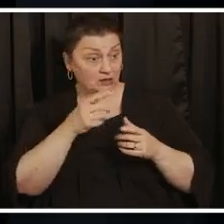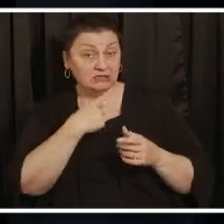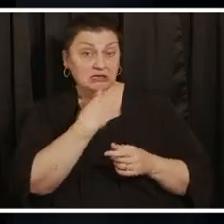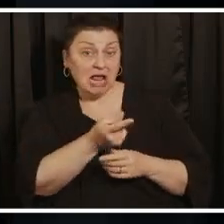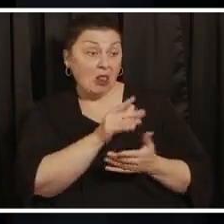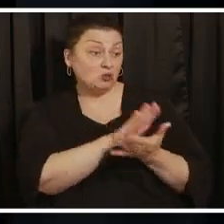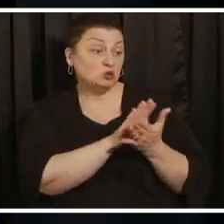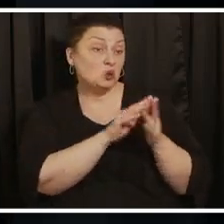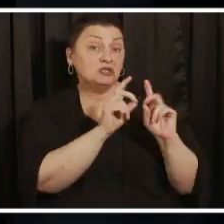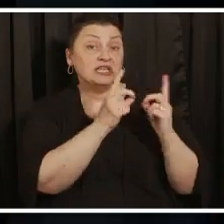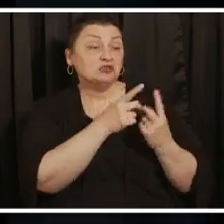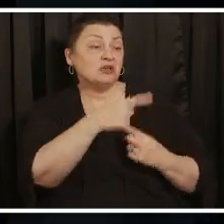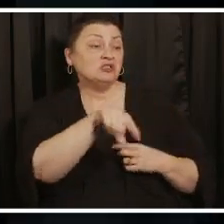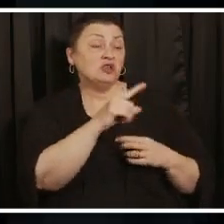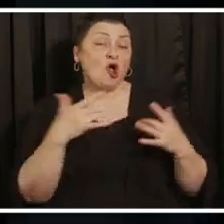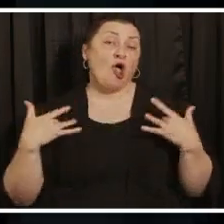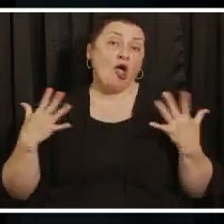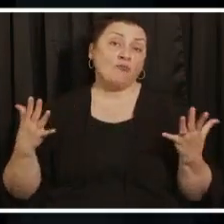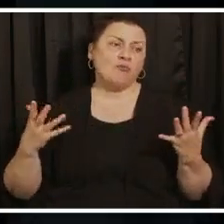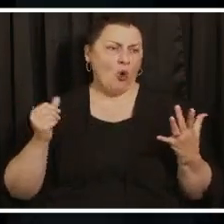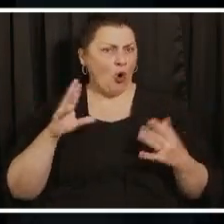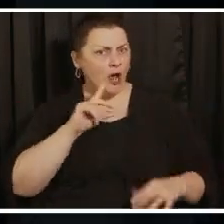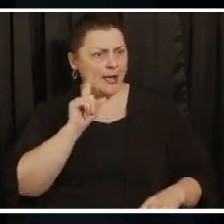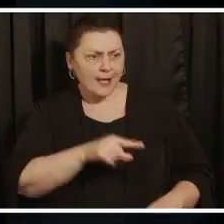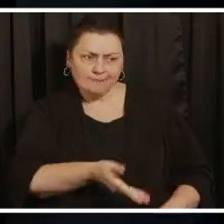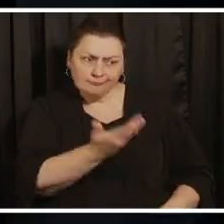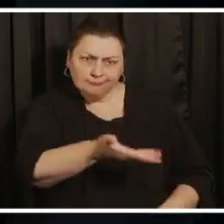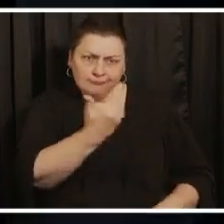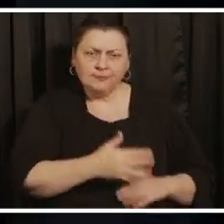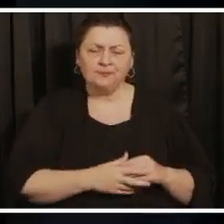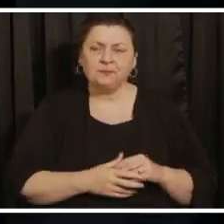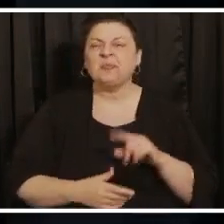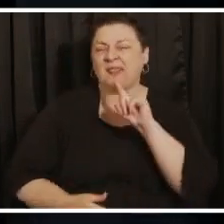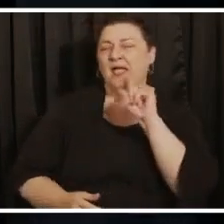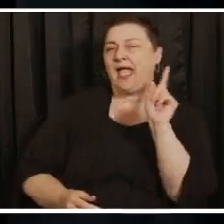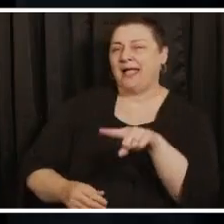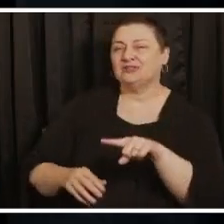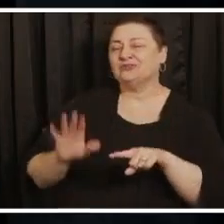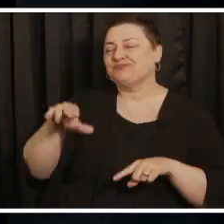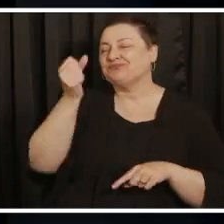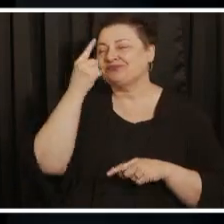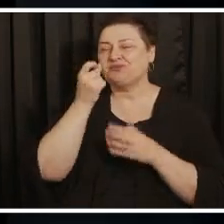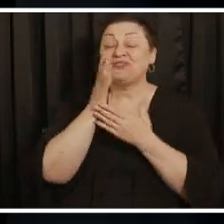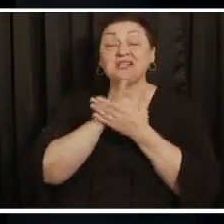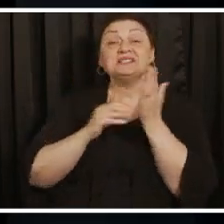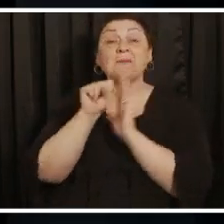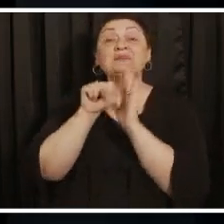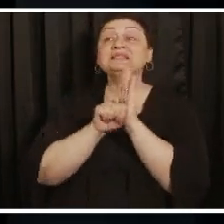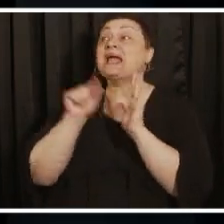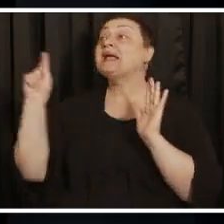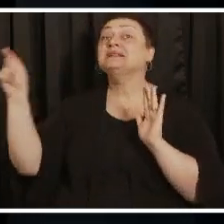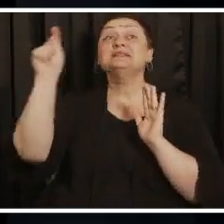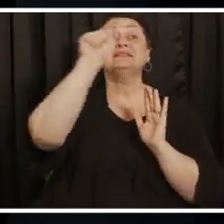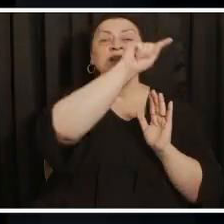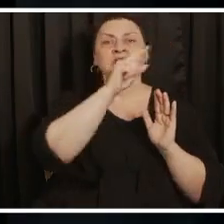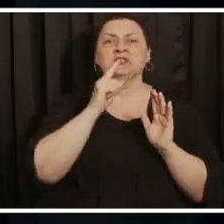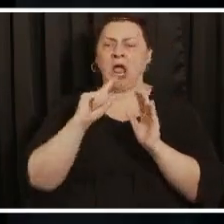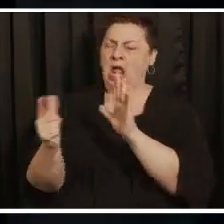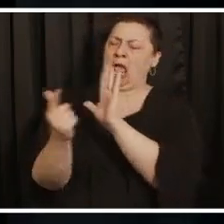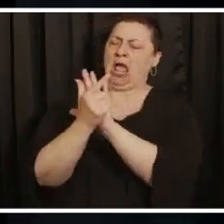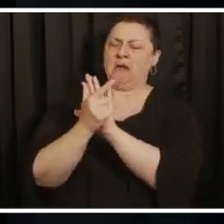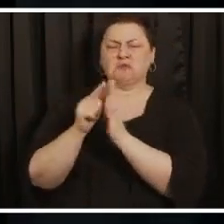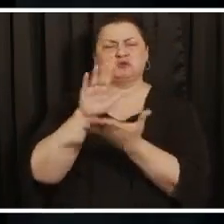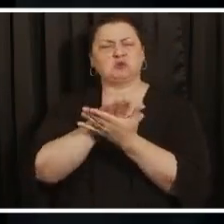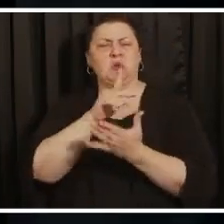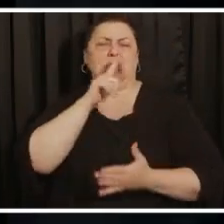these other things. Thanks. Yeah. So some states, as you know, are banning mask use in schools. Colorado is